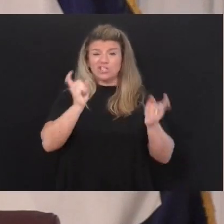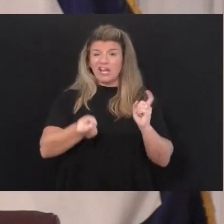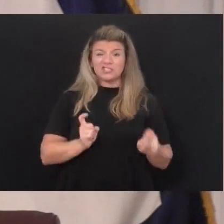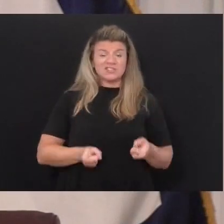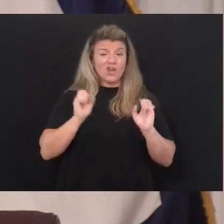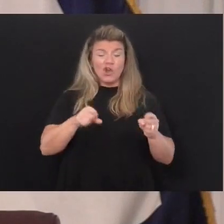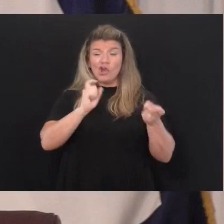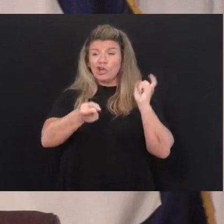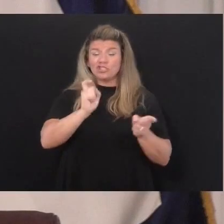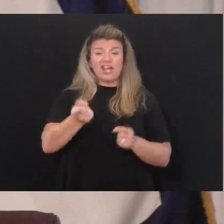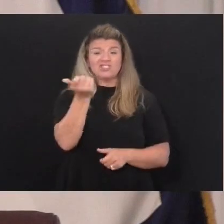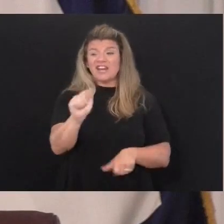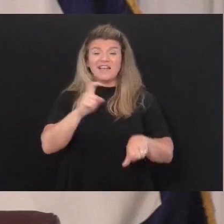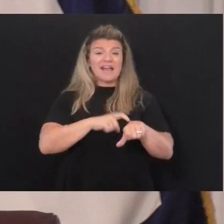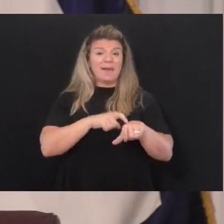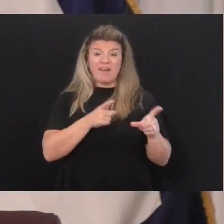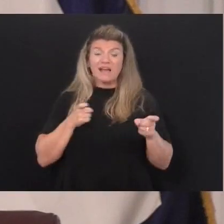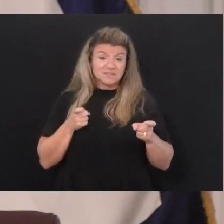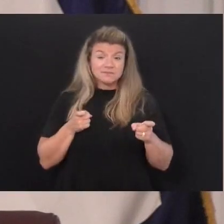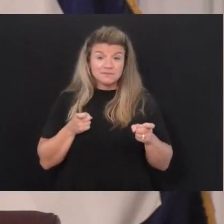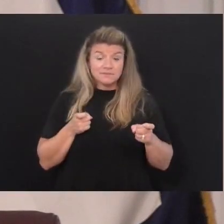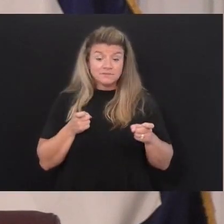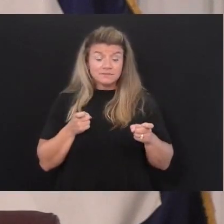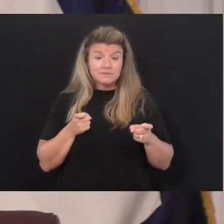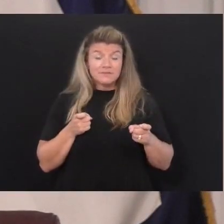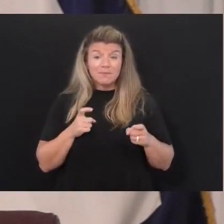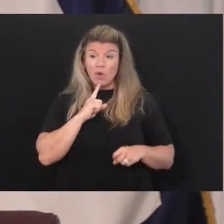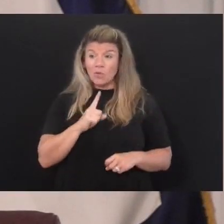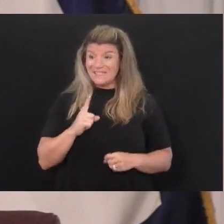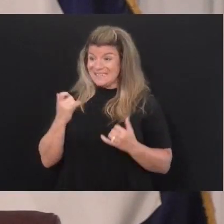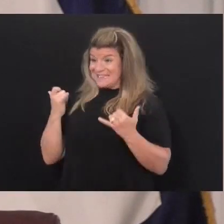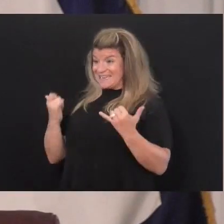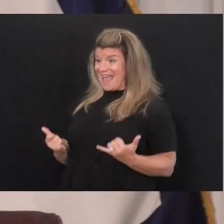that's the money that I am supposed to be administering